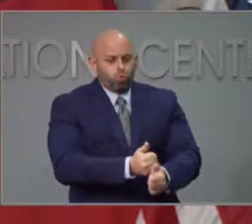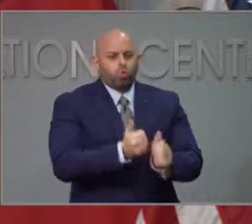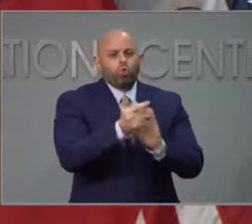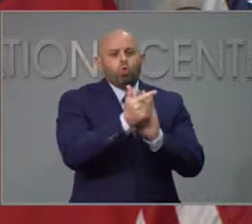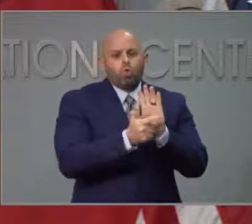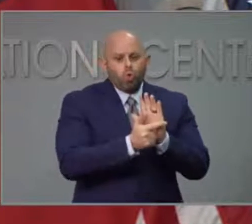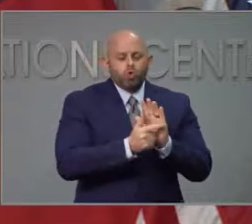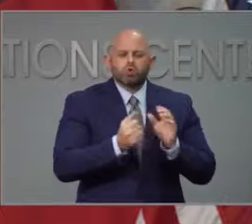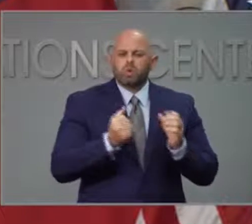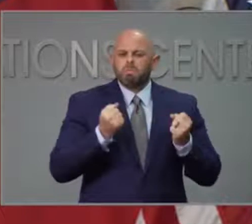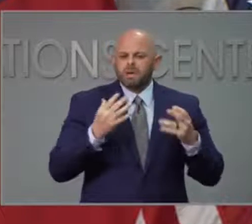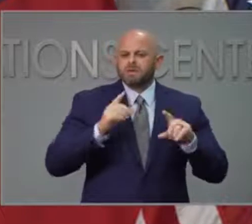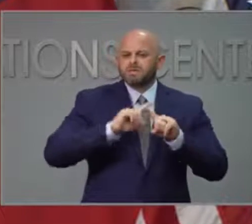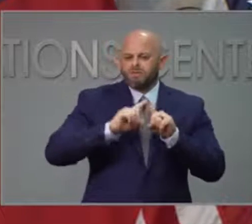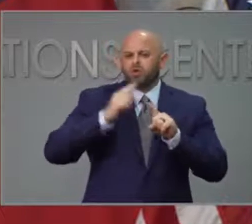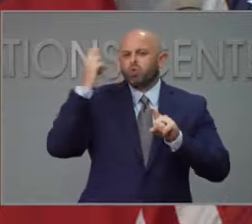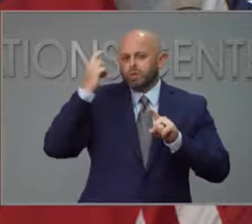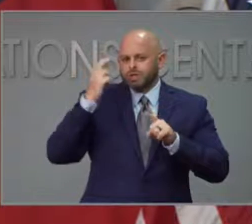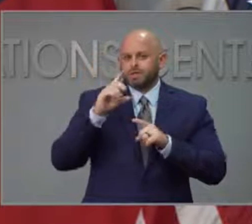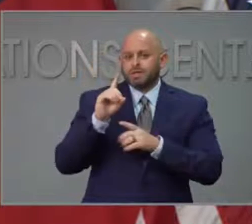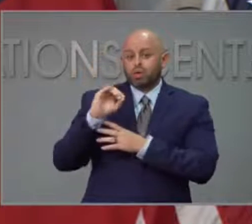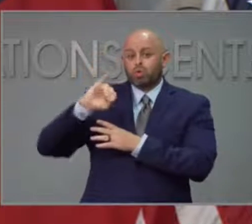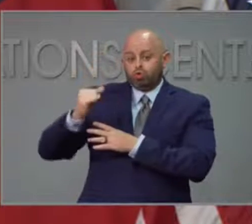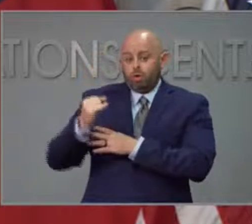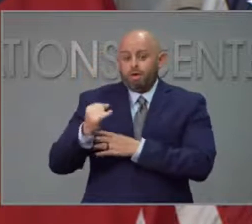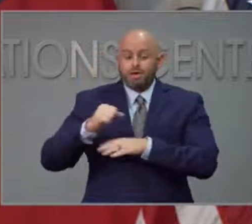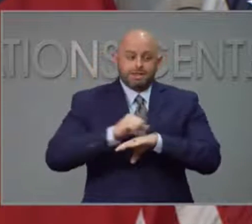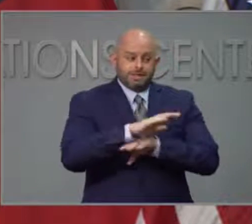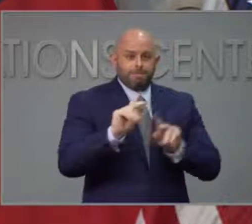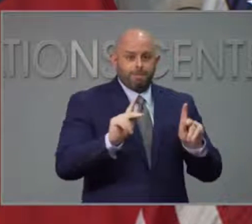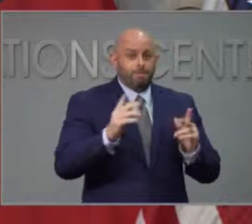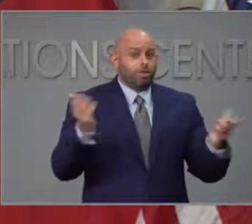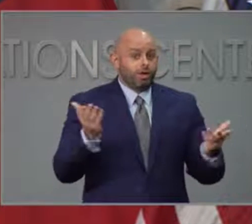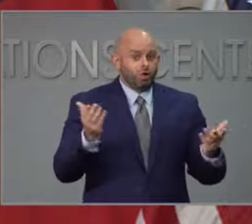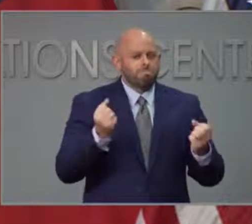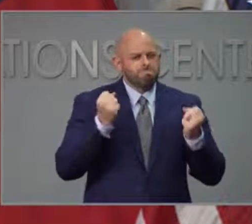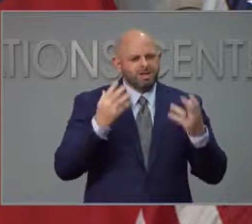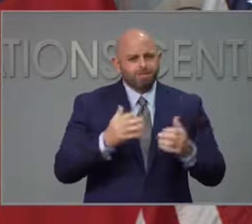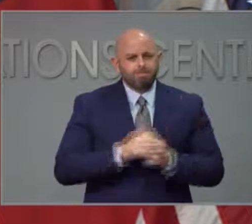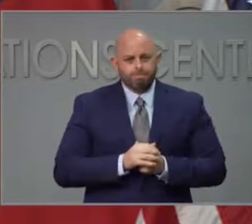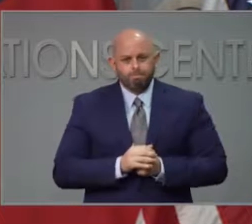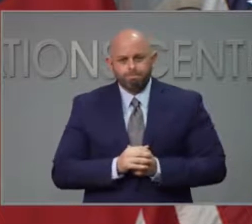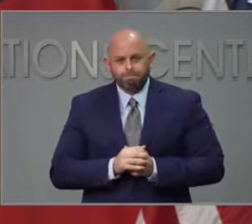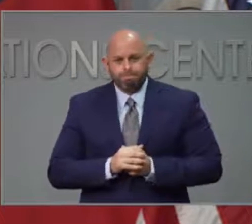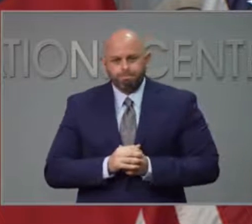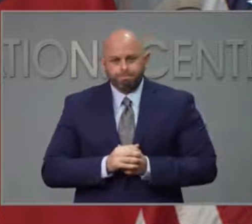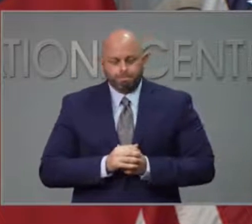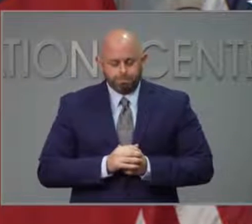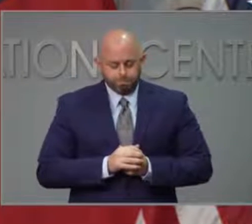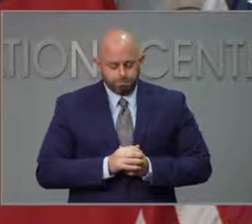many facets of what DOJ officials look for when they come to our sites.